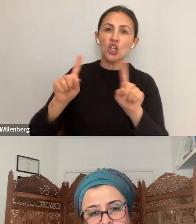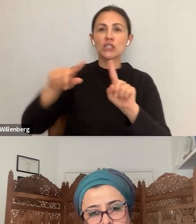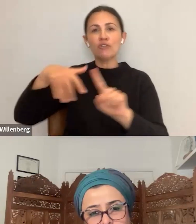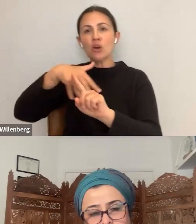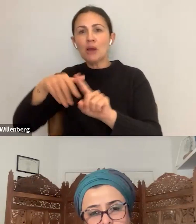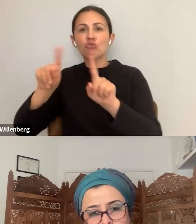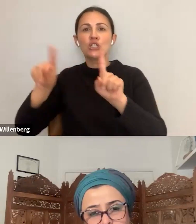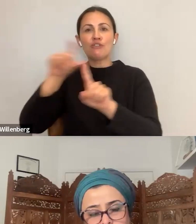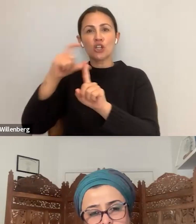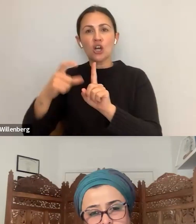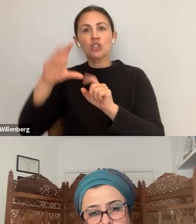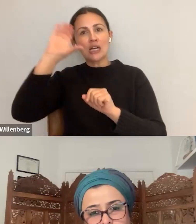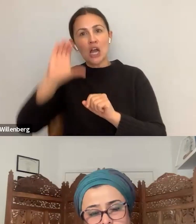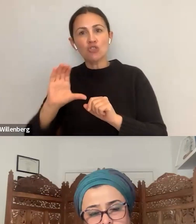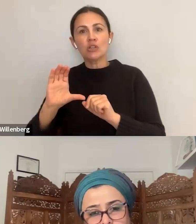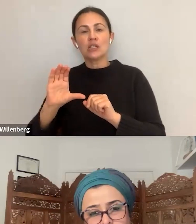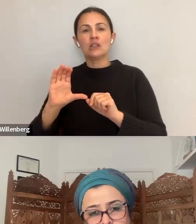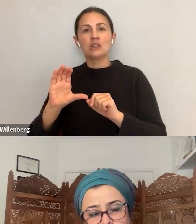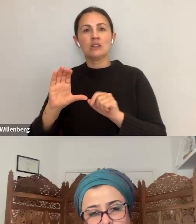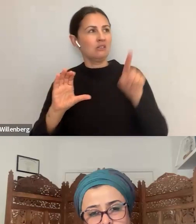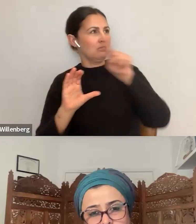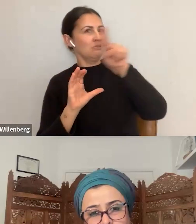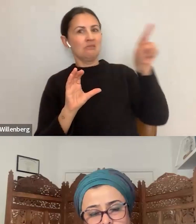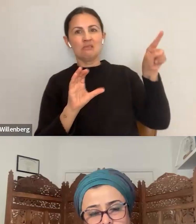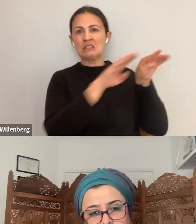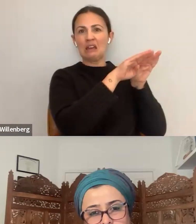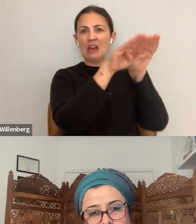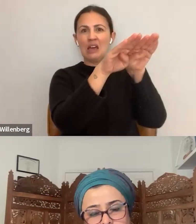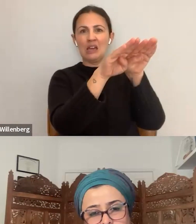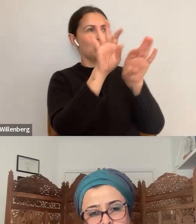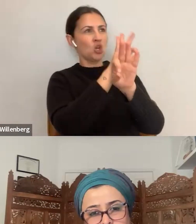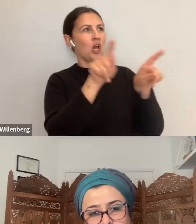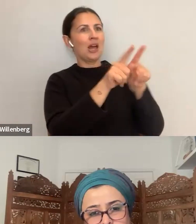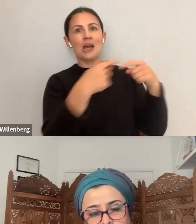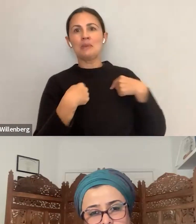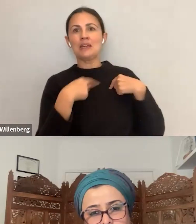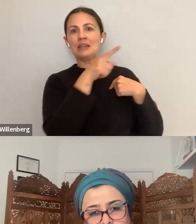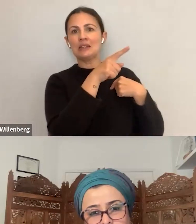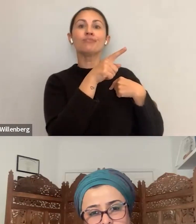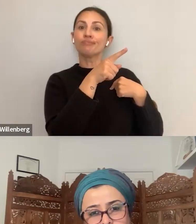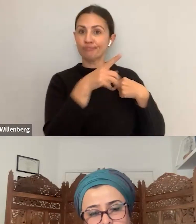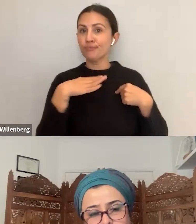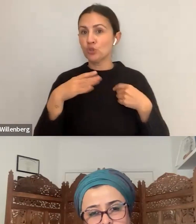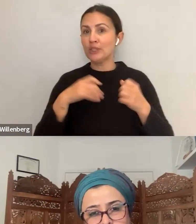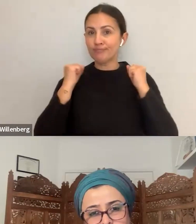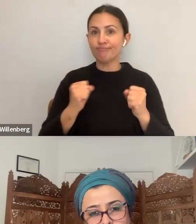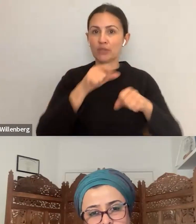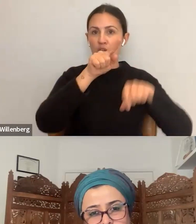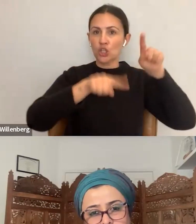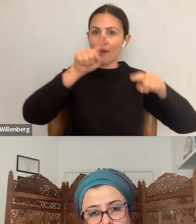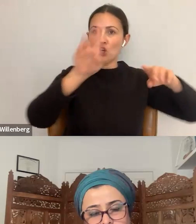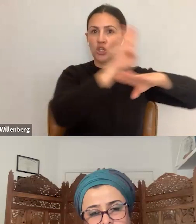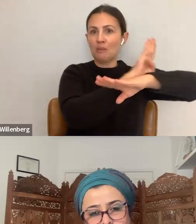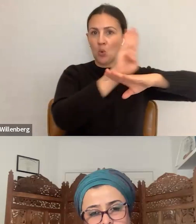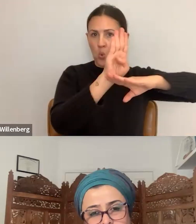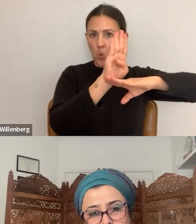which you're based or working, then it's very difficult, isn't it, to have genuinely organisations that